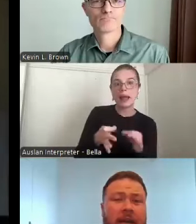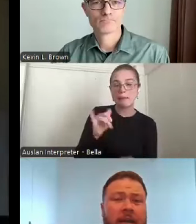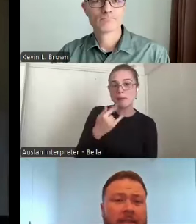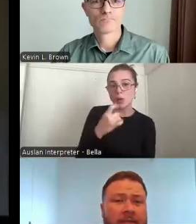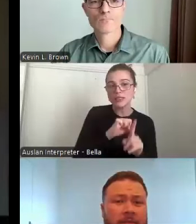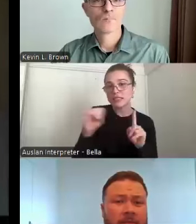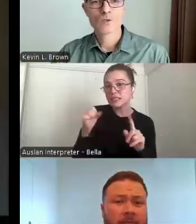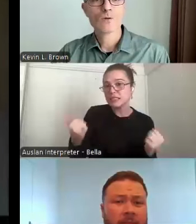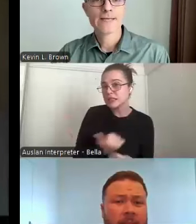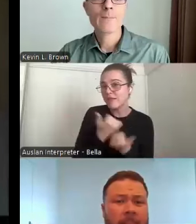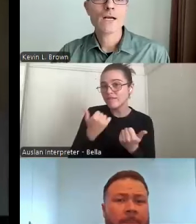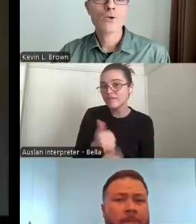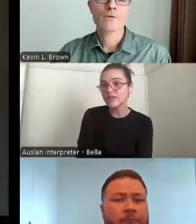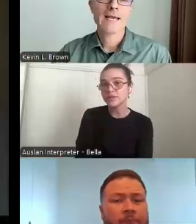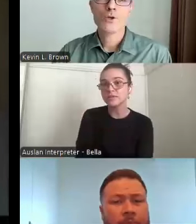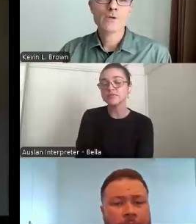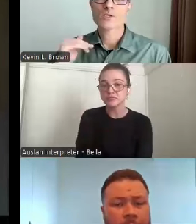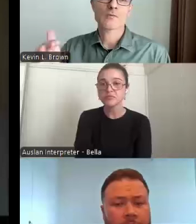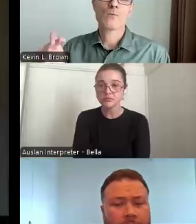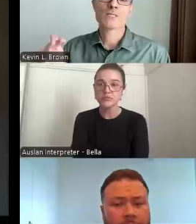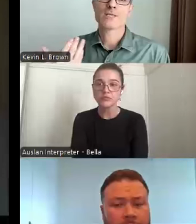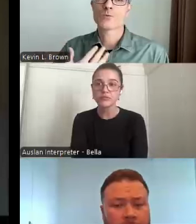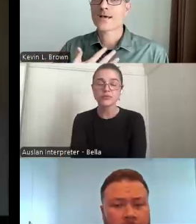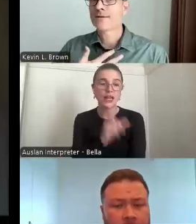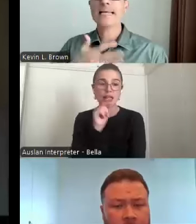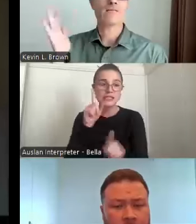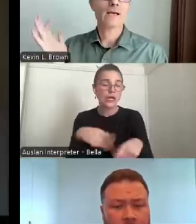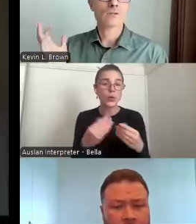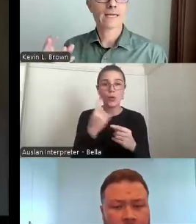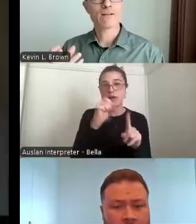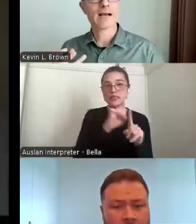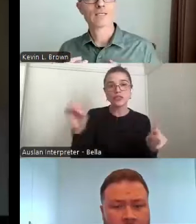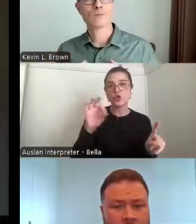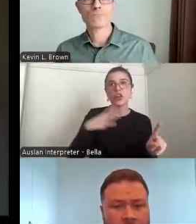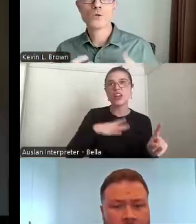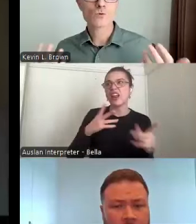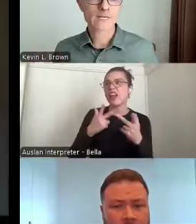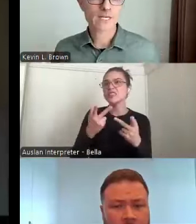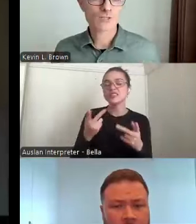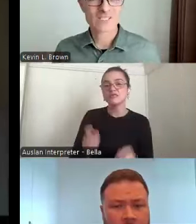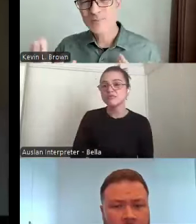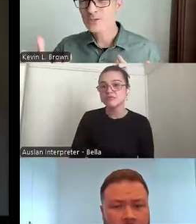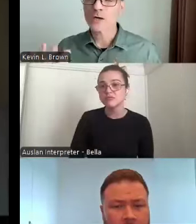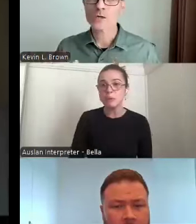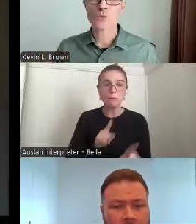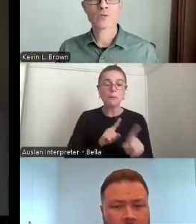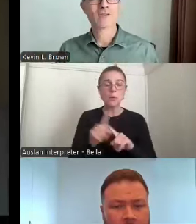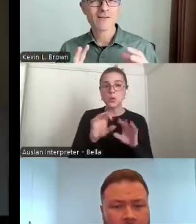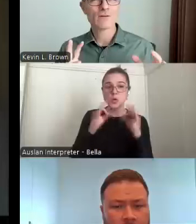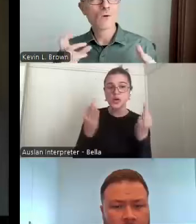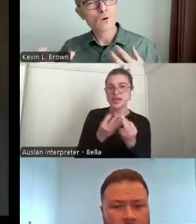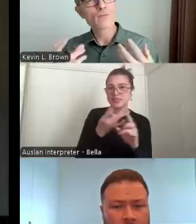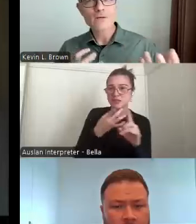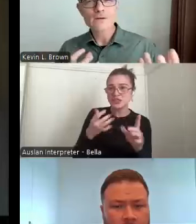to start? Totally. I mean, you can start with that one sentence without anything else. Like, in fact, most organizations, especially in the arts world, don't